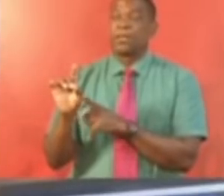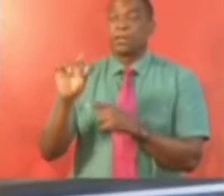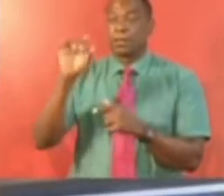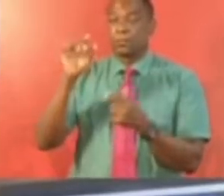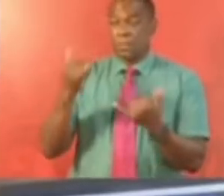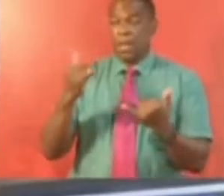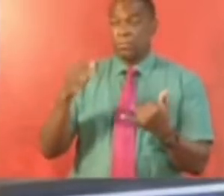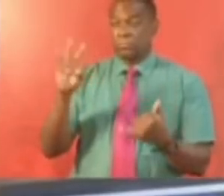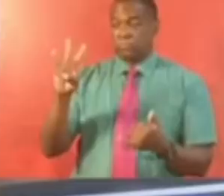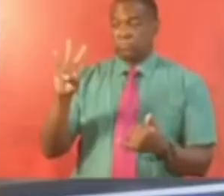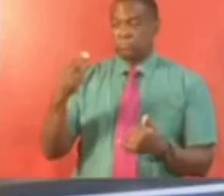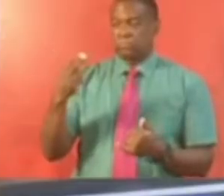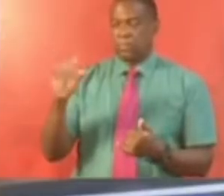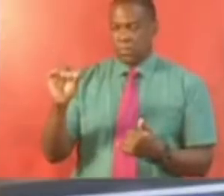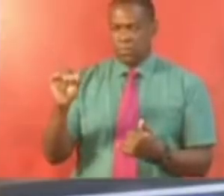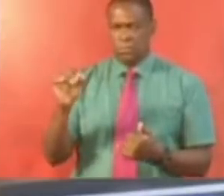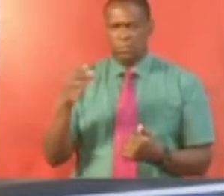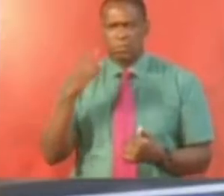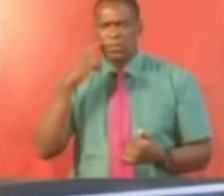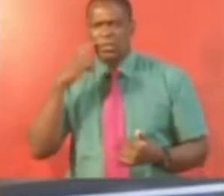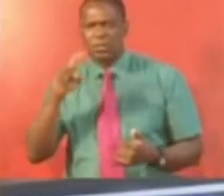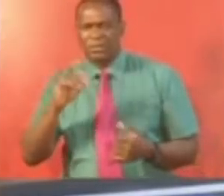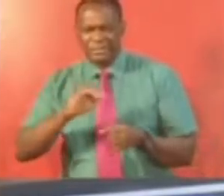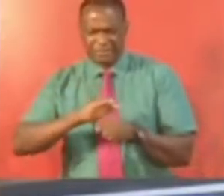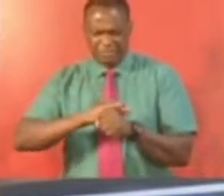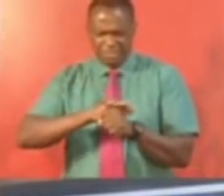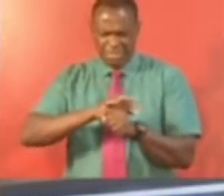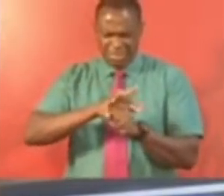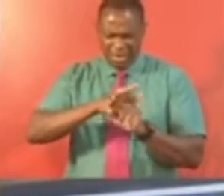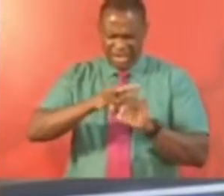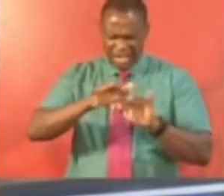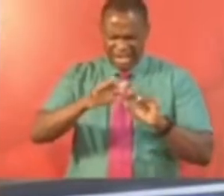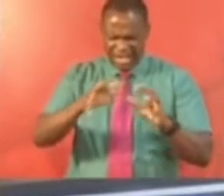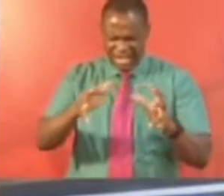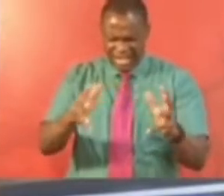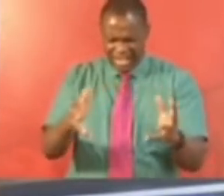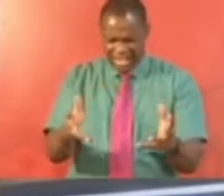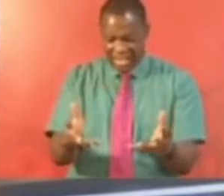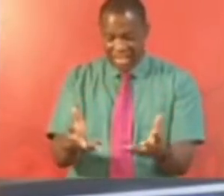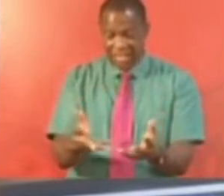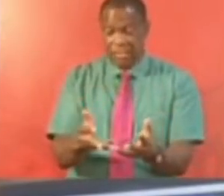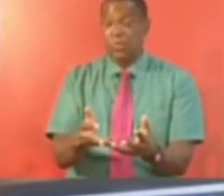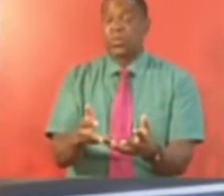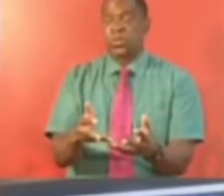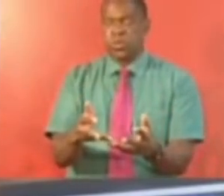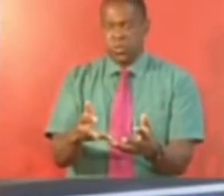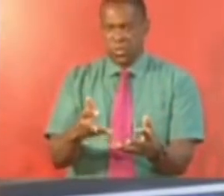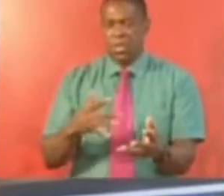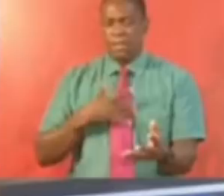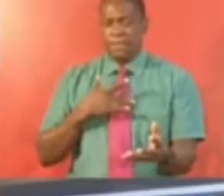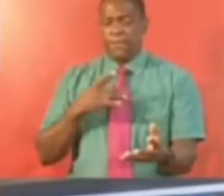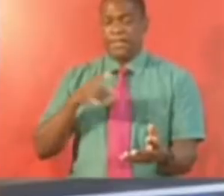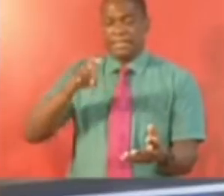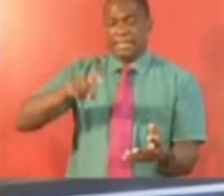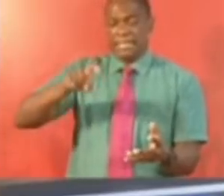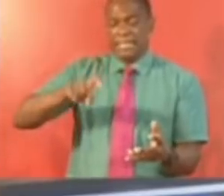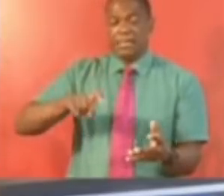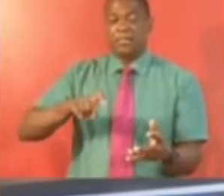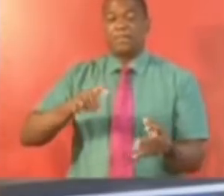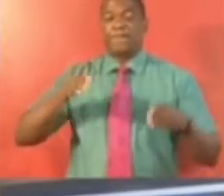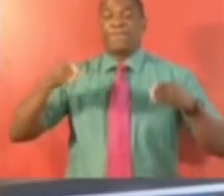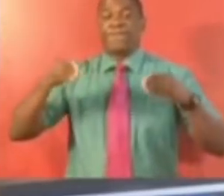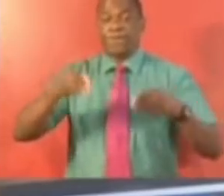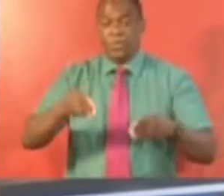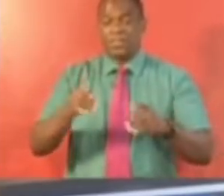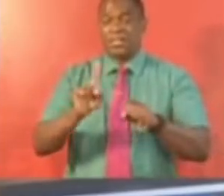WHO has also seen the pandemic as having underscored the urgency to address several risk factors in